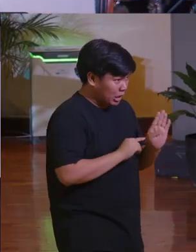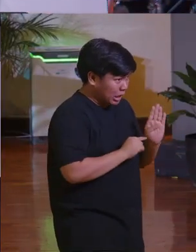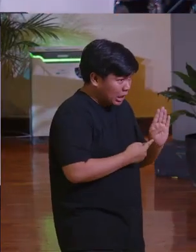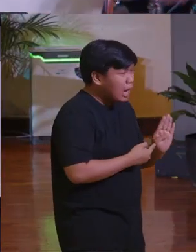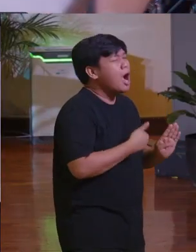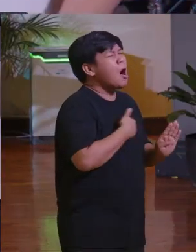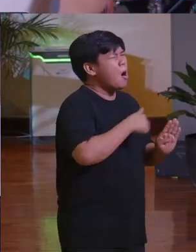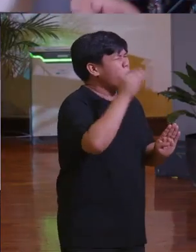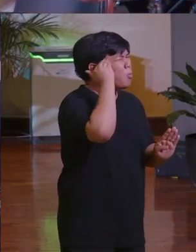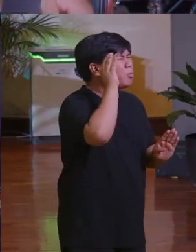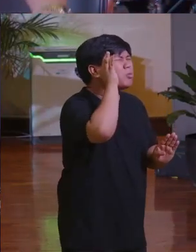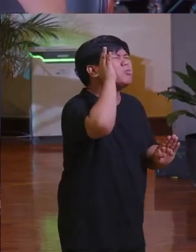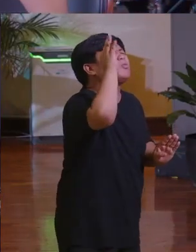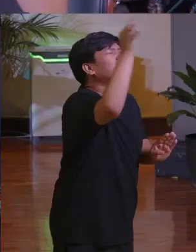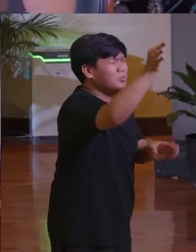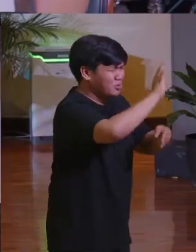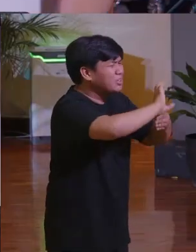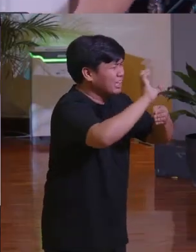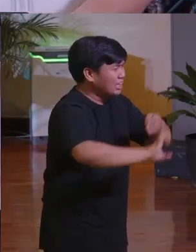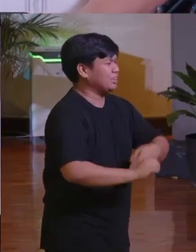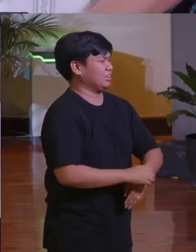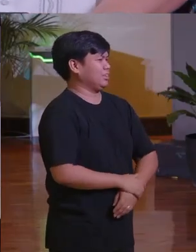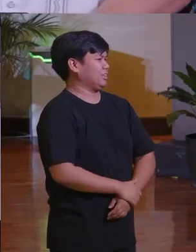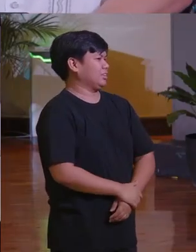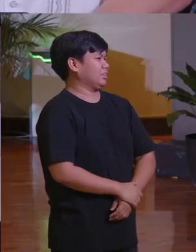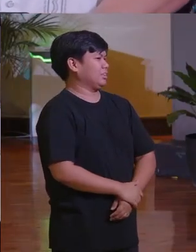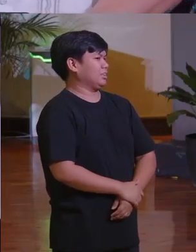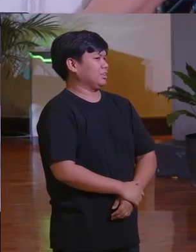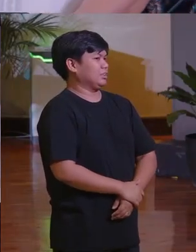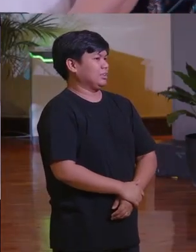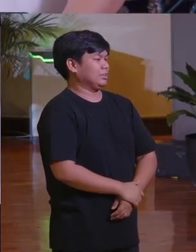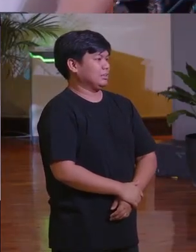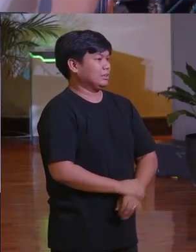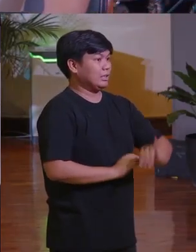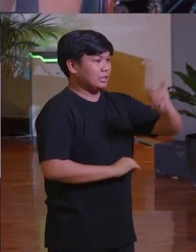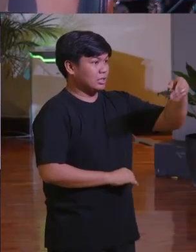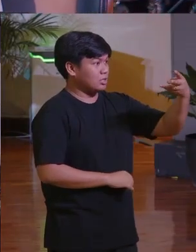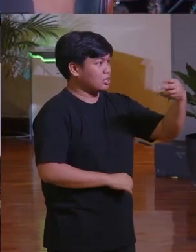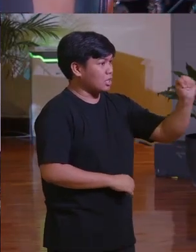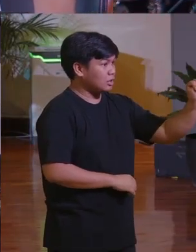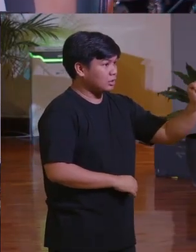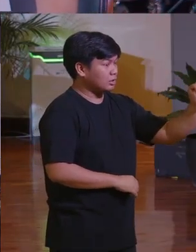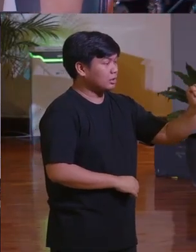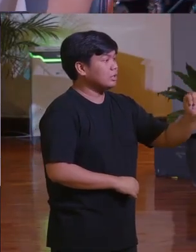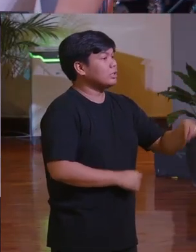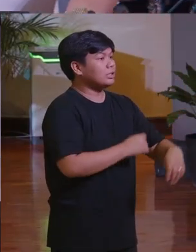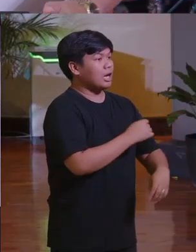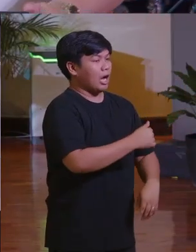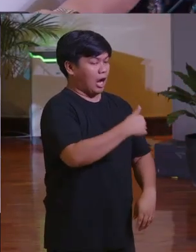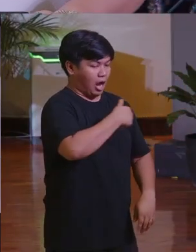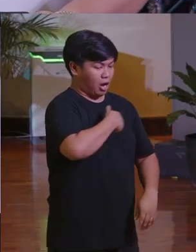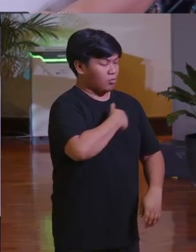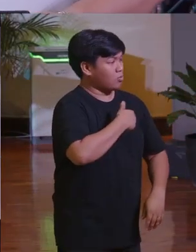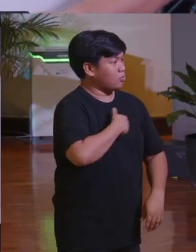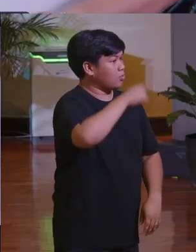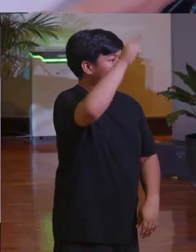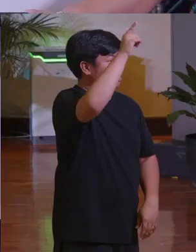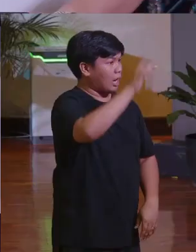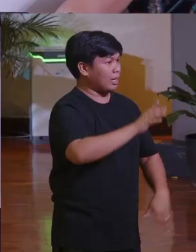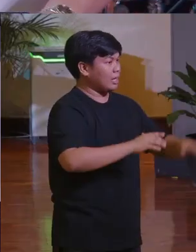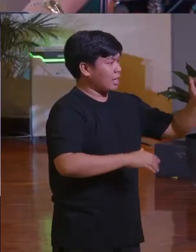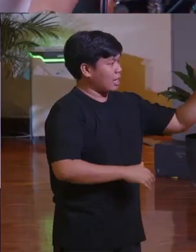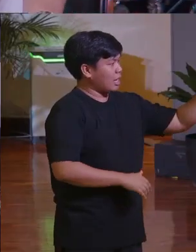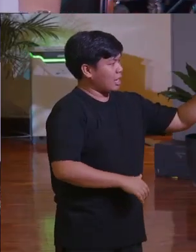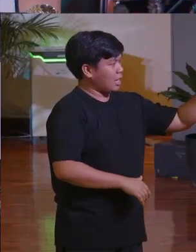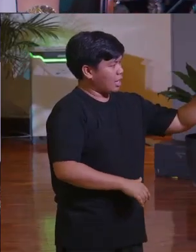ni Jesus no, sa Revelation, sabi niya kay John, I am the Alpha and the Omega, the beginning and